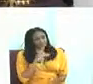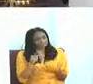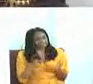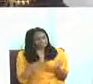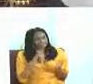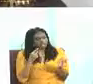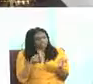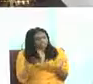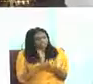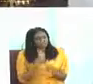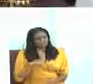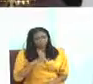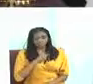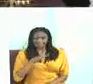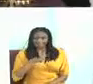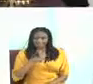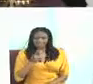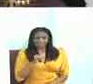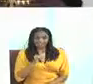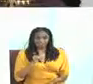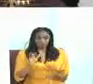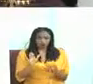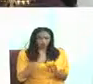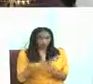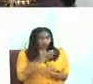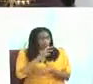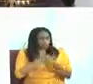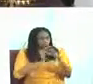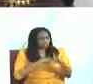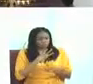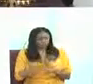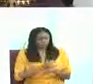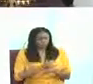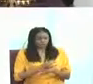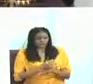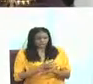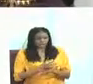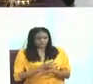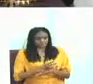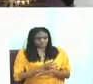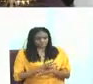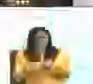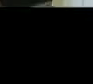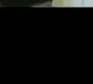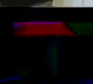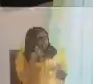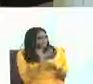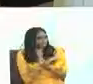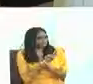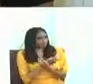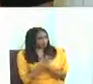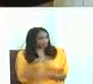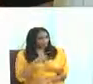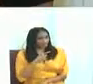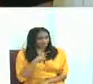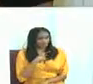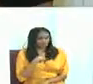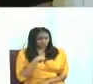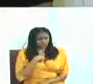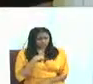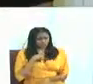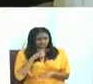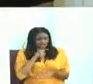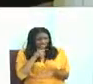sometimes we feel like the whole world is a valley of dry bones, and that we're just sunk down in the middle of